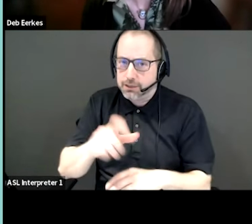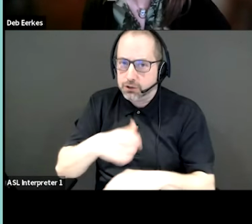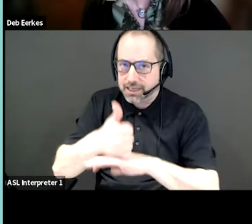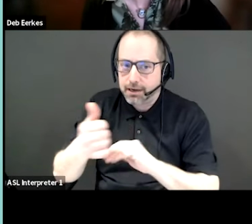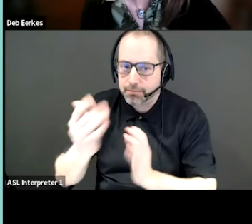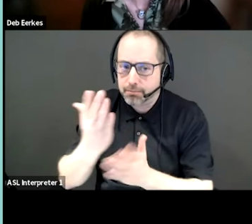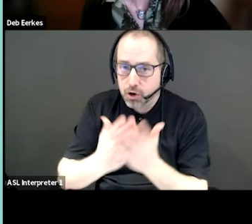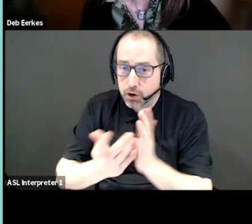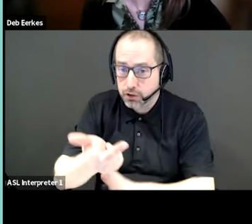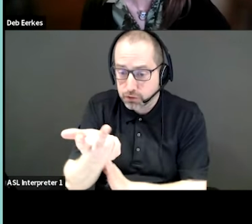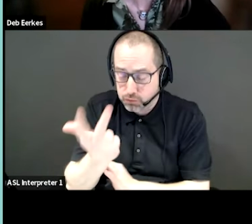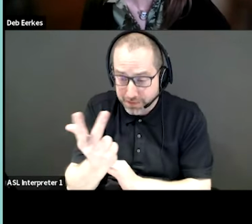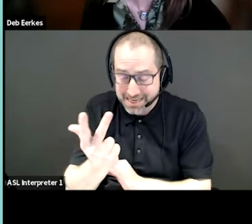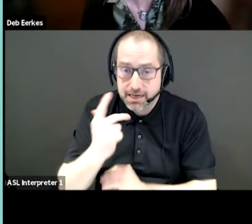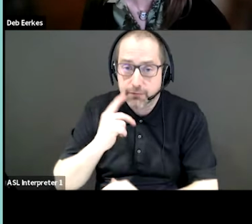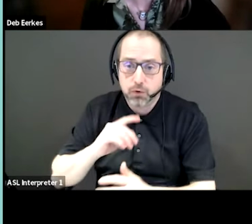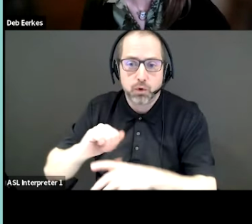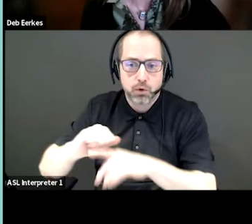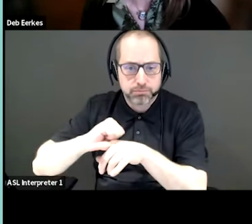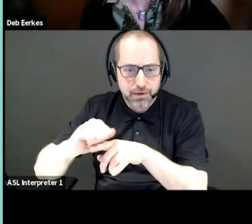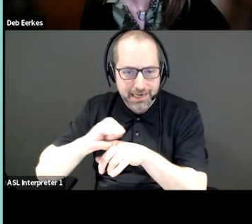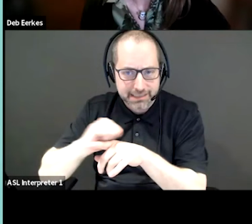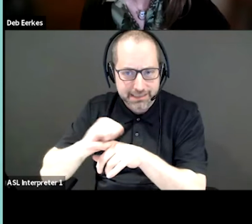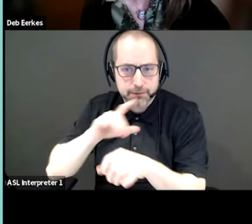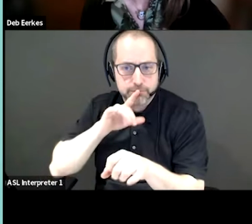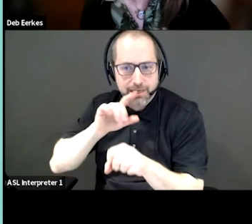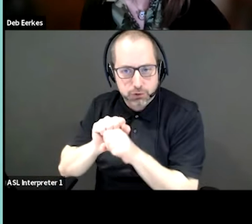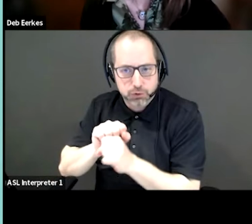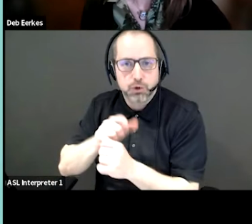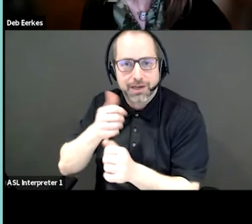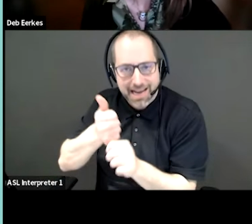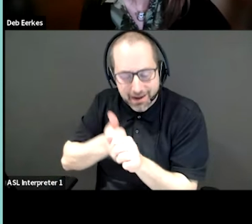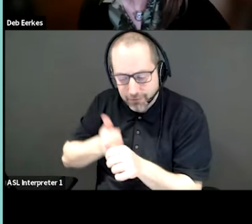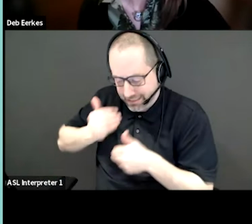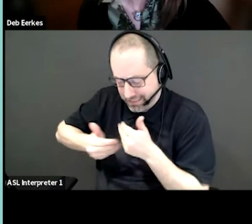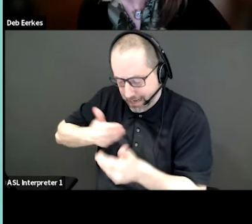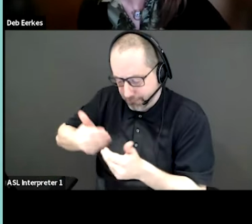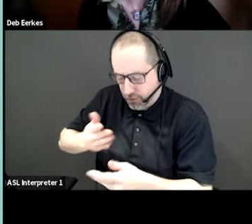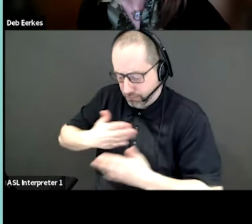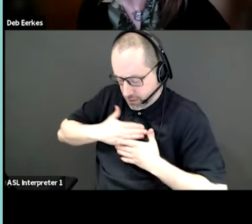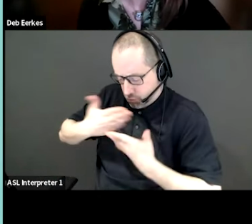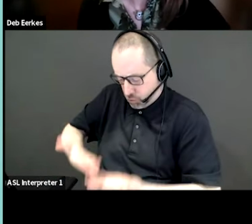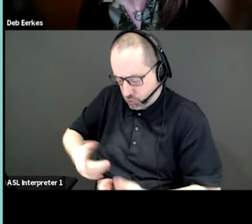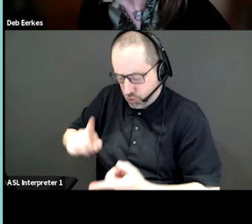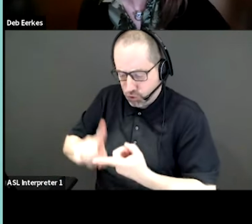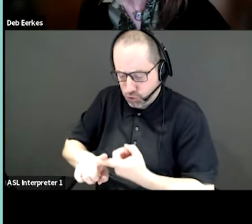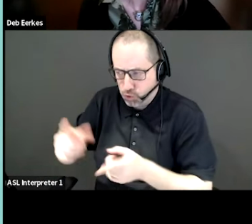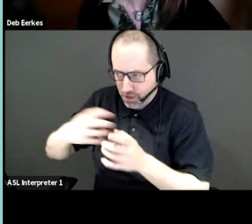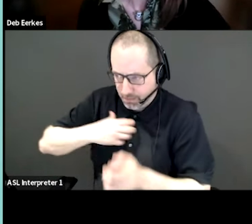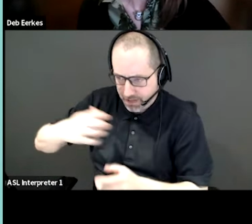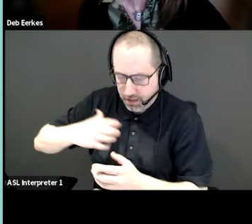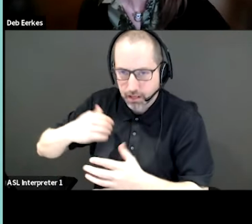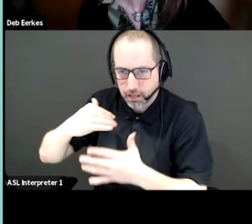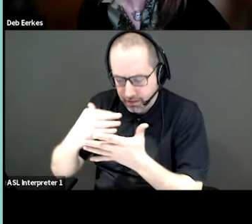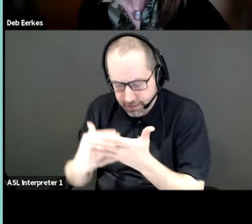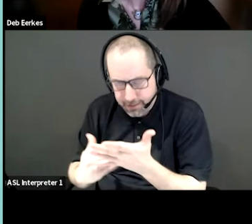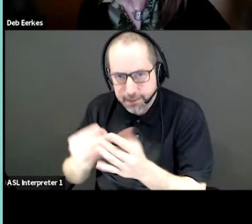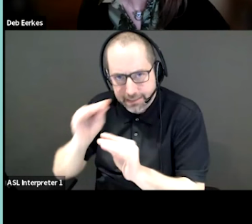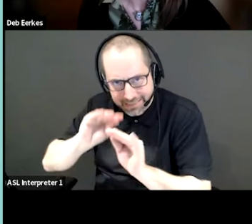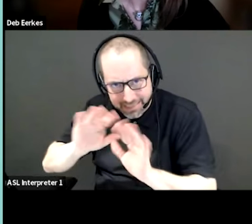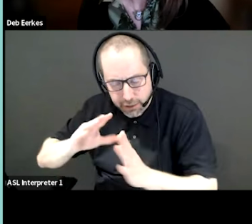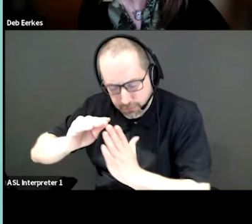tracing a complaint through every step from disclosure through appeal. And finally, part four works through a number of what we've called